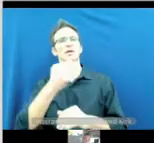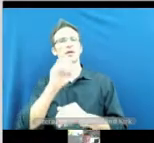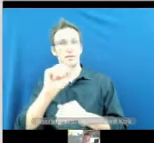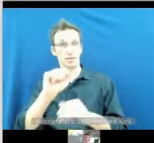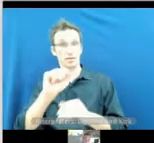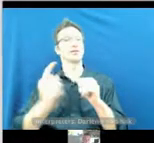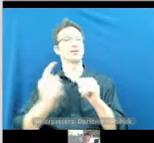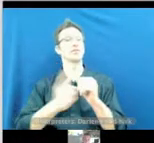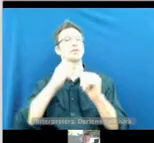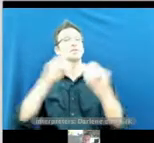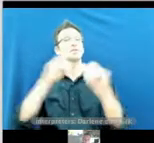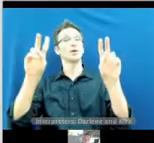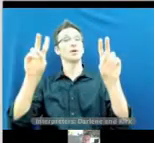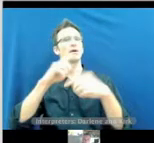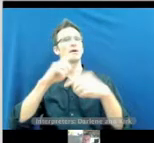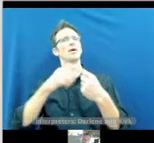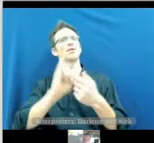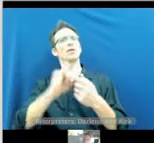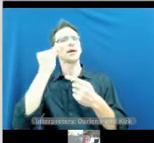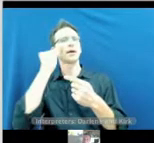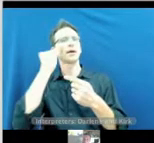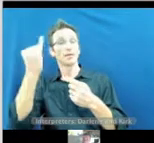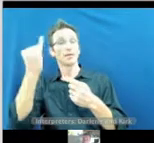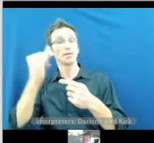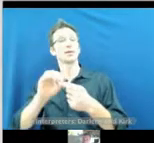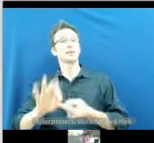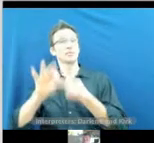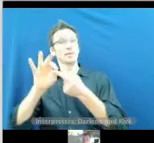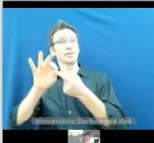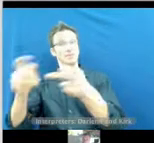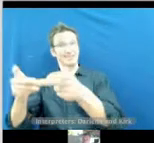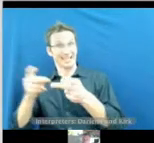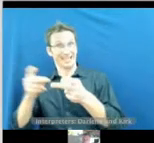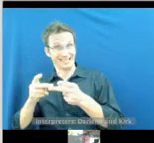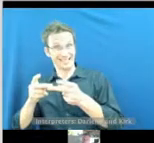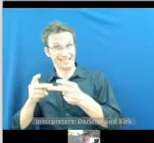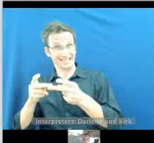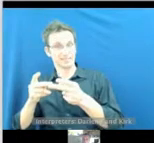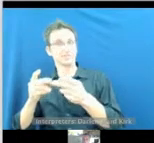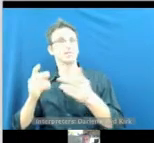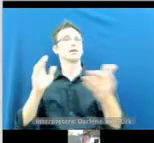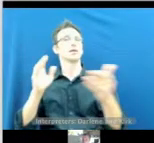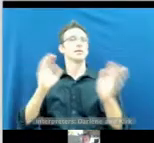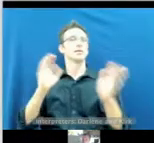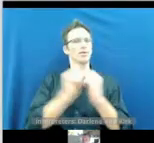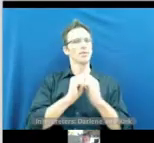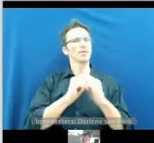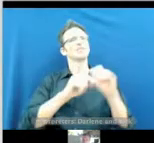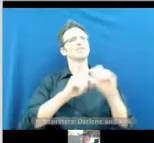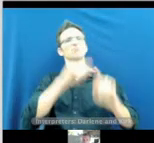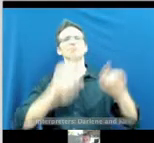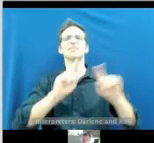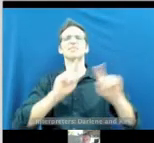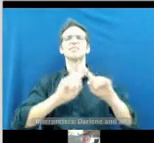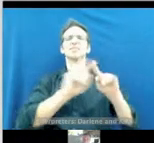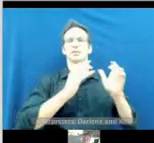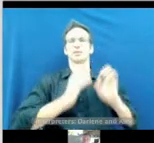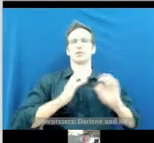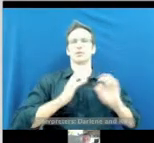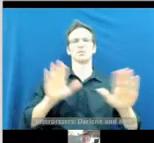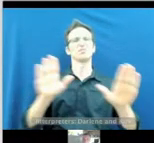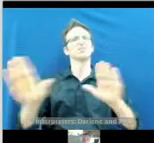special settings versus the spectrum of consumers. So we want to talk about that and what that means and how